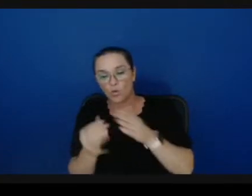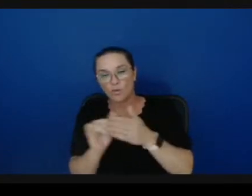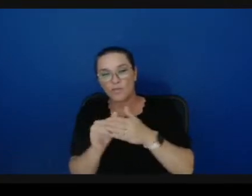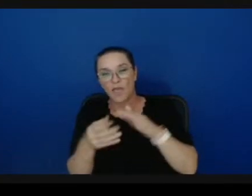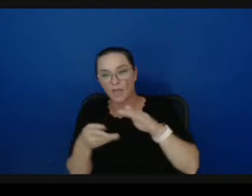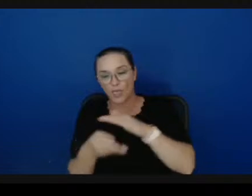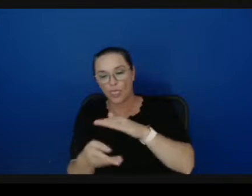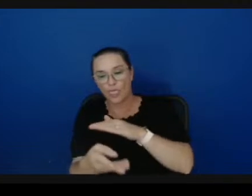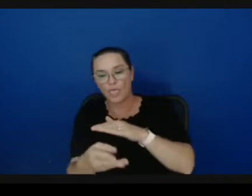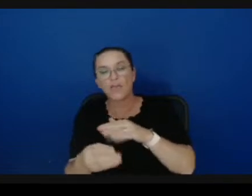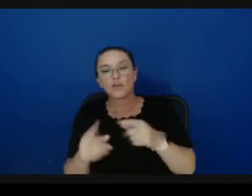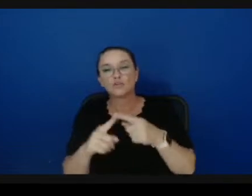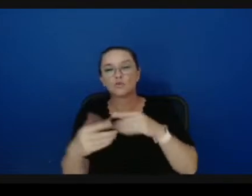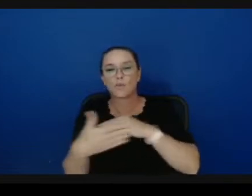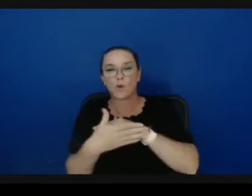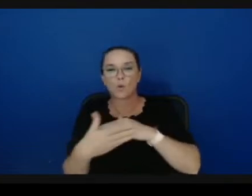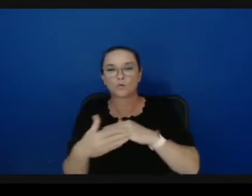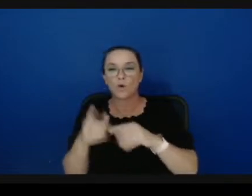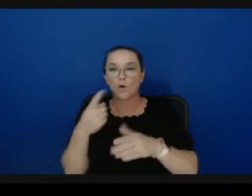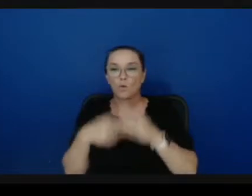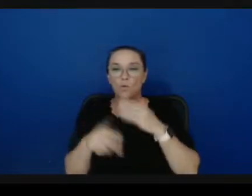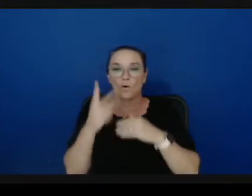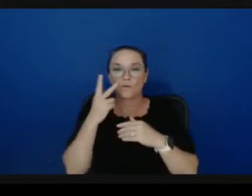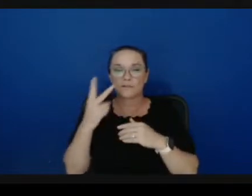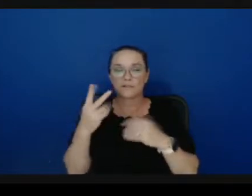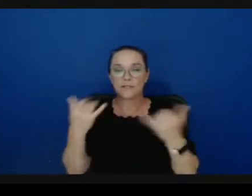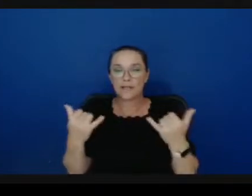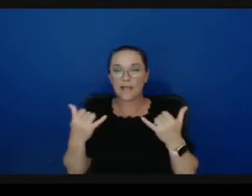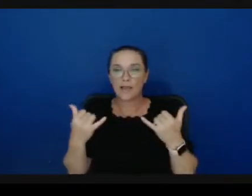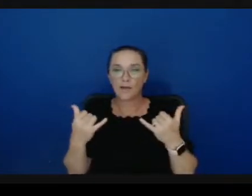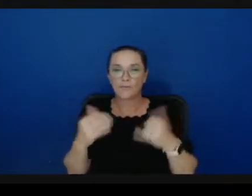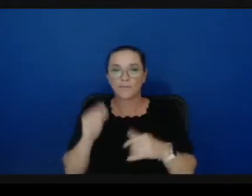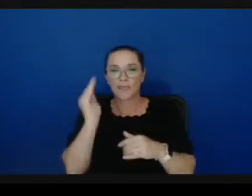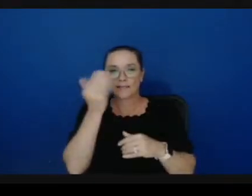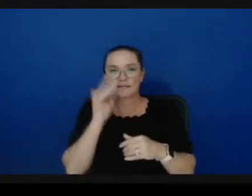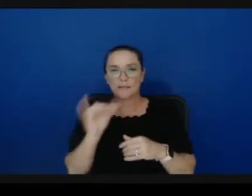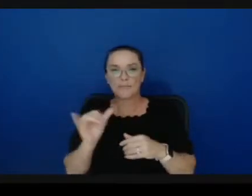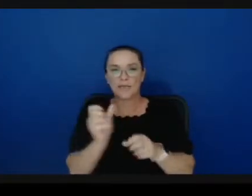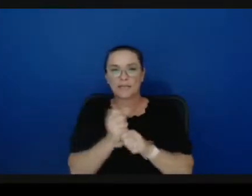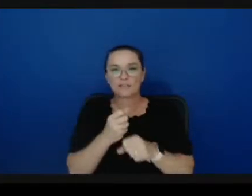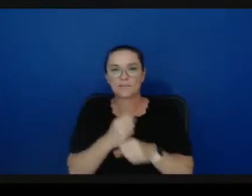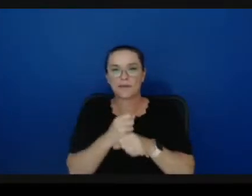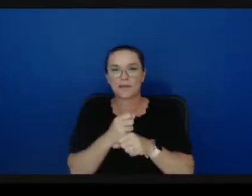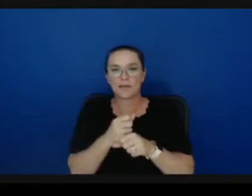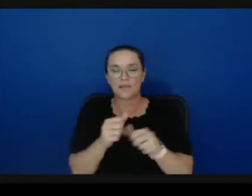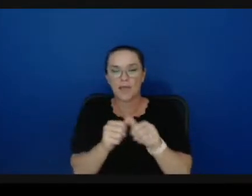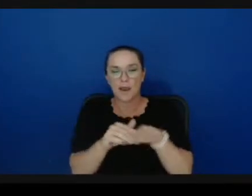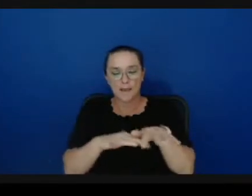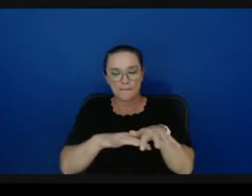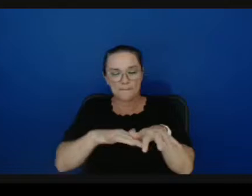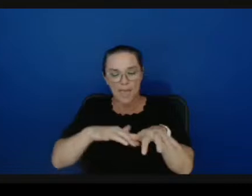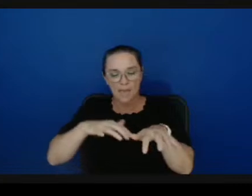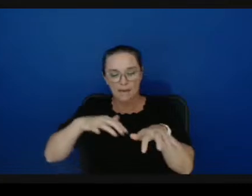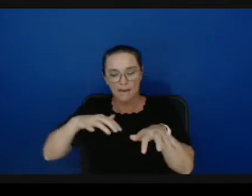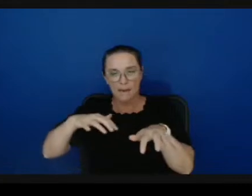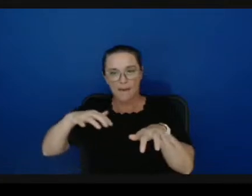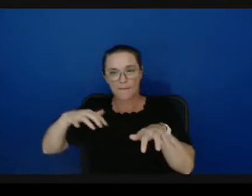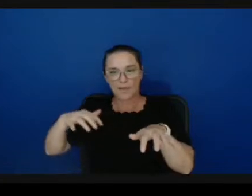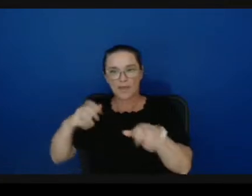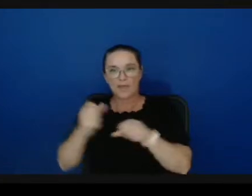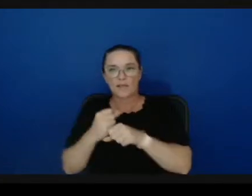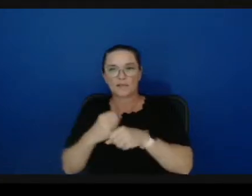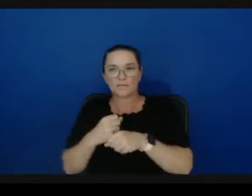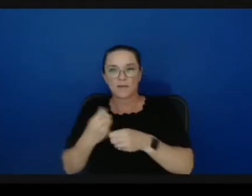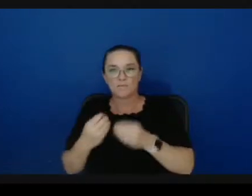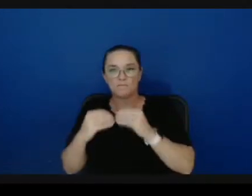coast. But what we're seeing now is it's starting to somewhat seem like it's creating a backup, and that's causing some additional